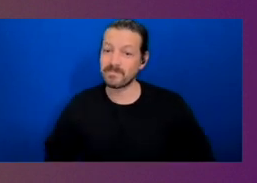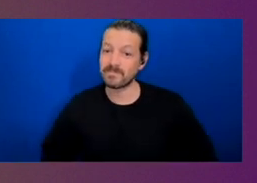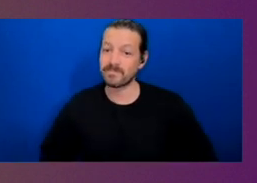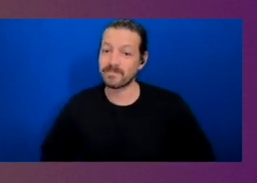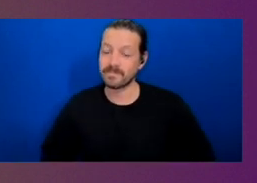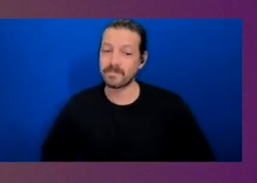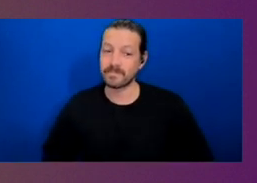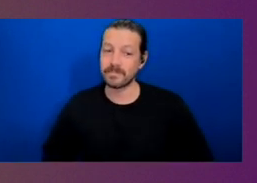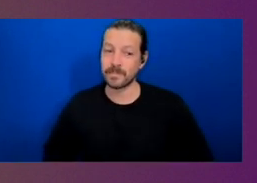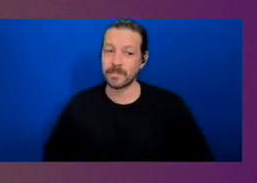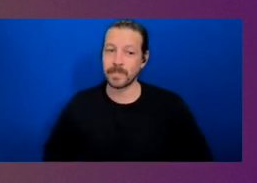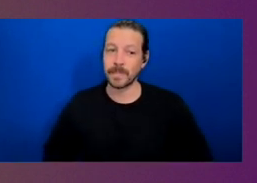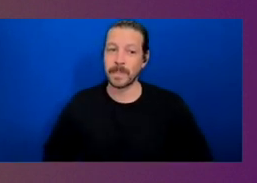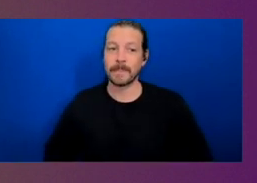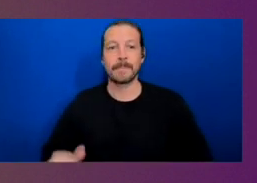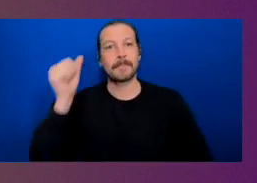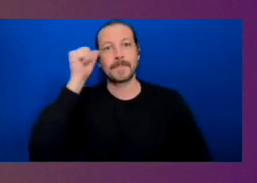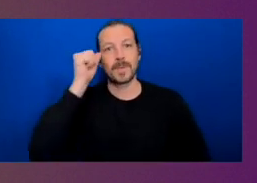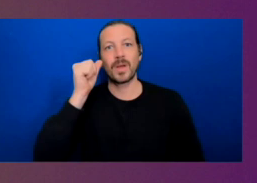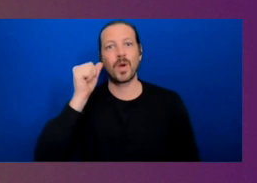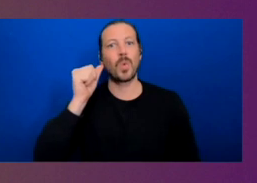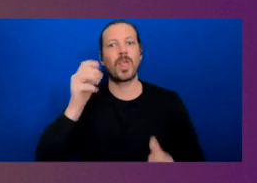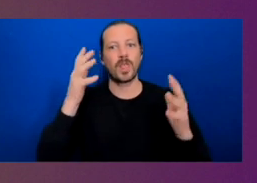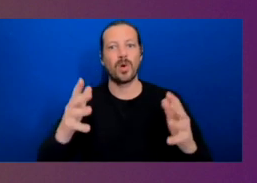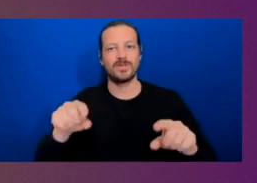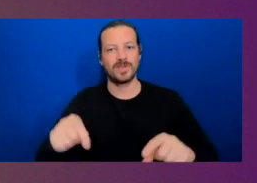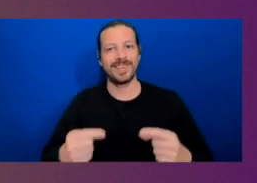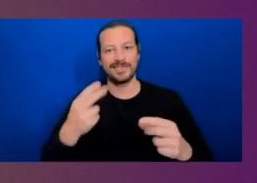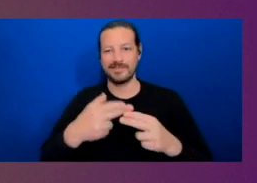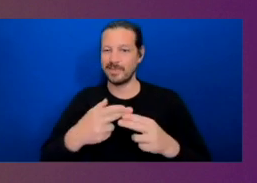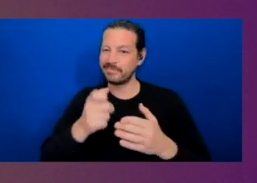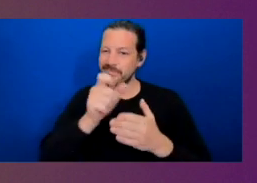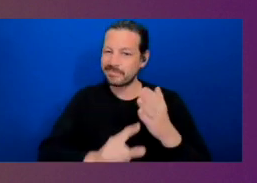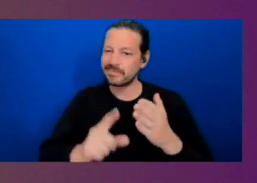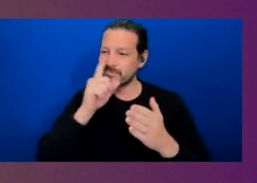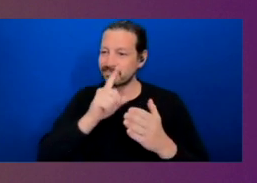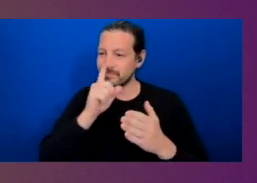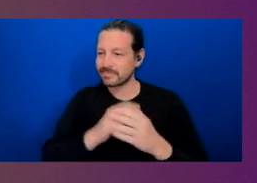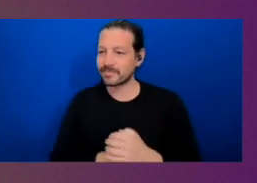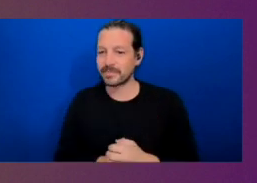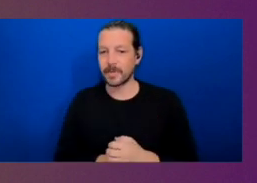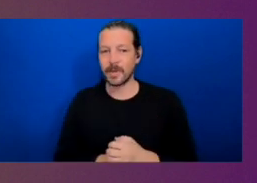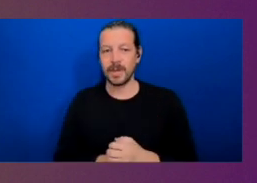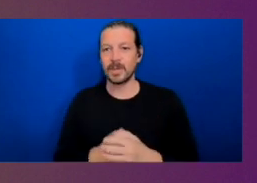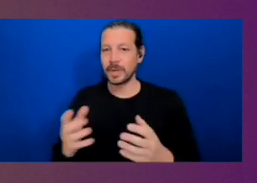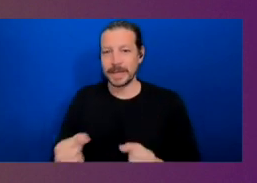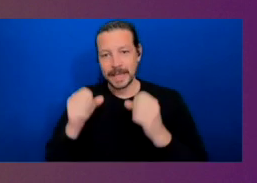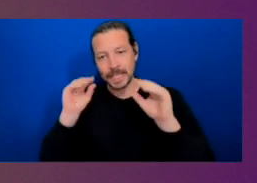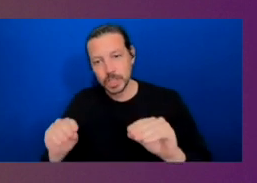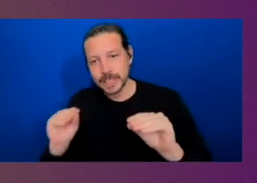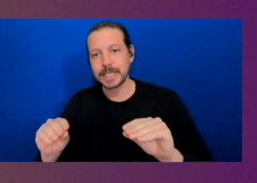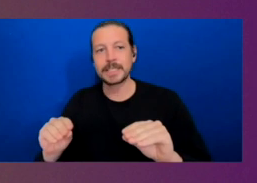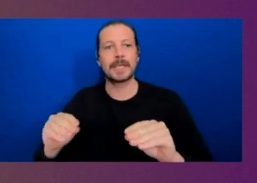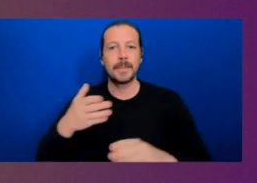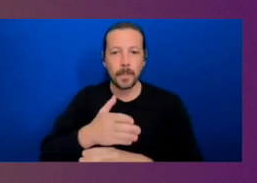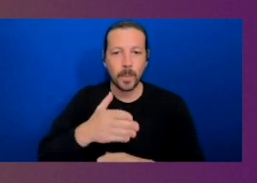that there are all sorts of challenges for someone with a disability or accessibility need to get into education, get into employment, even get